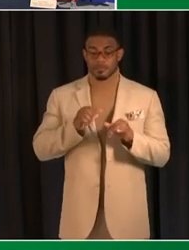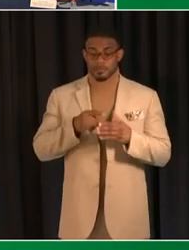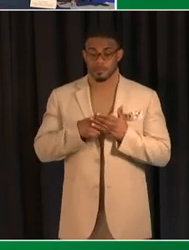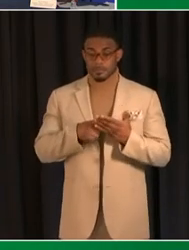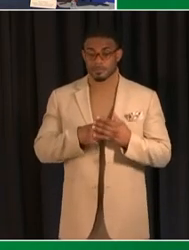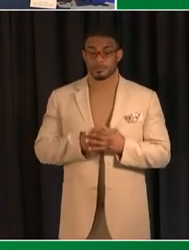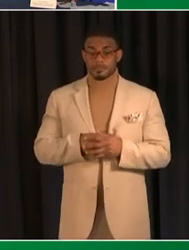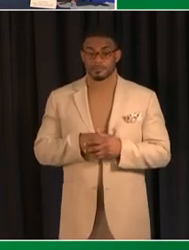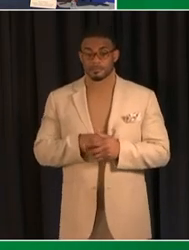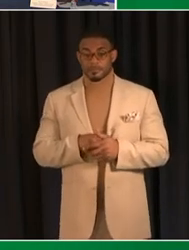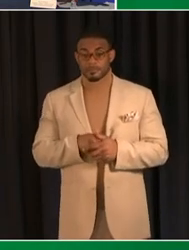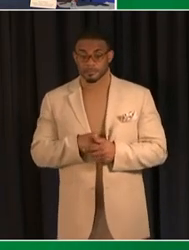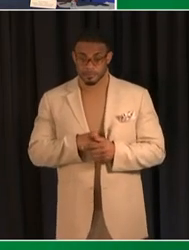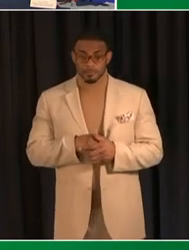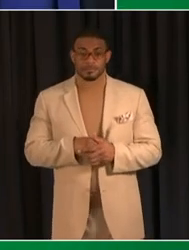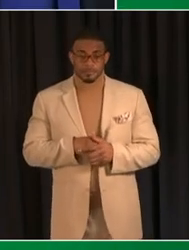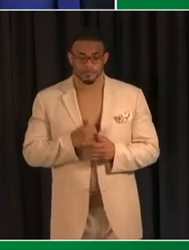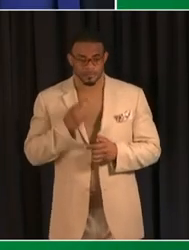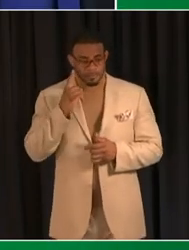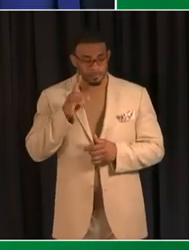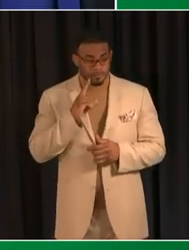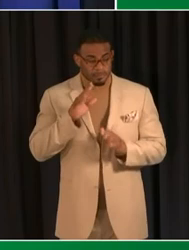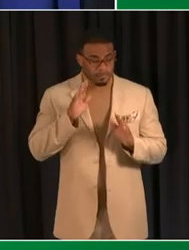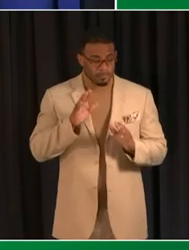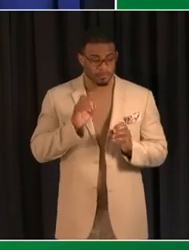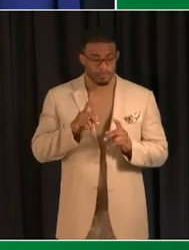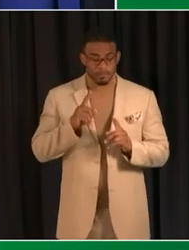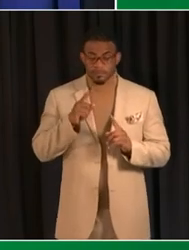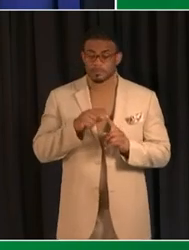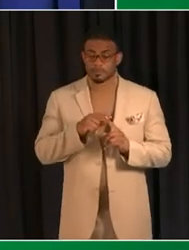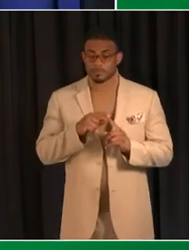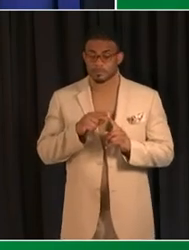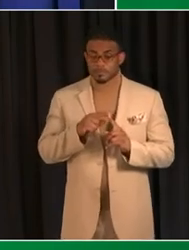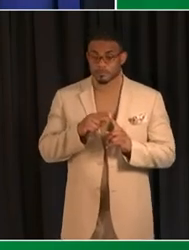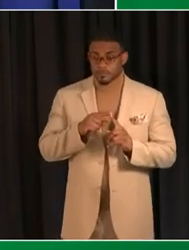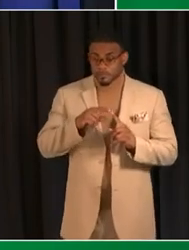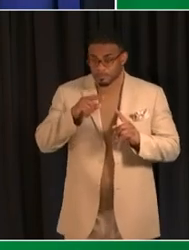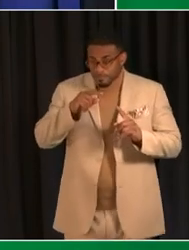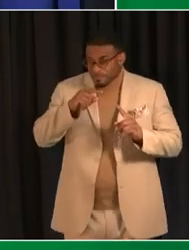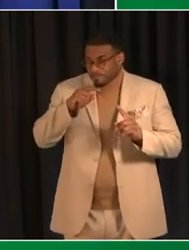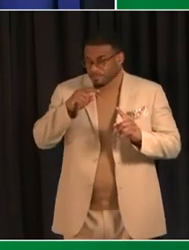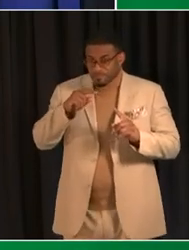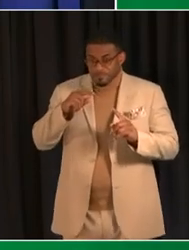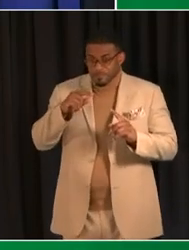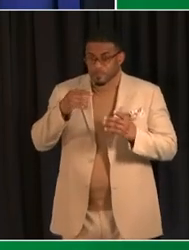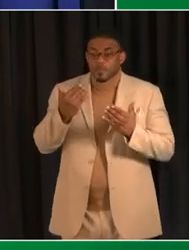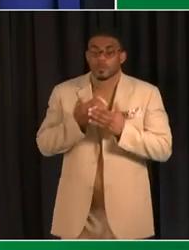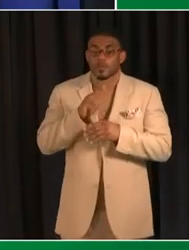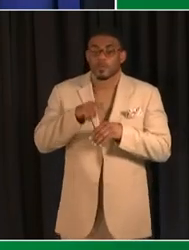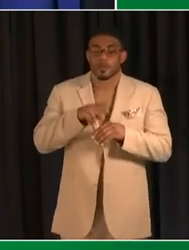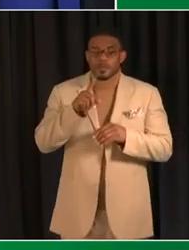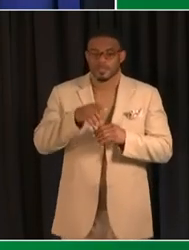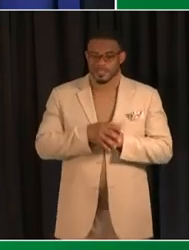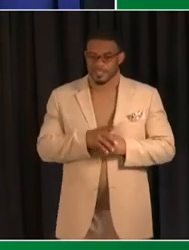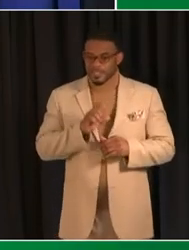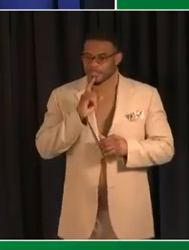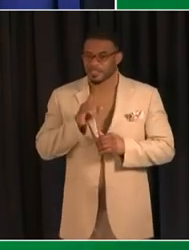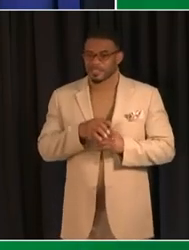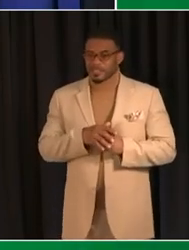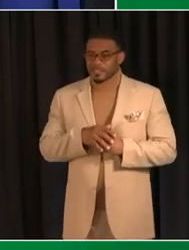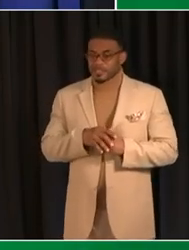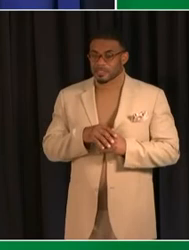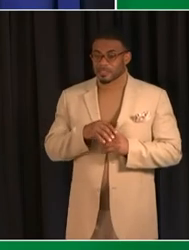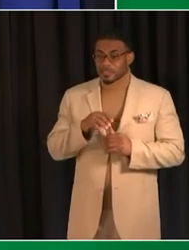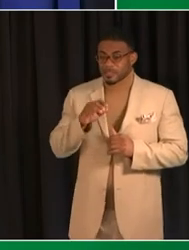to join this discussion. I think there's a great opportunity to evolve into a new normal.